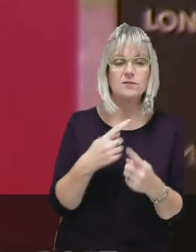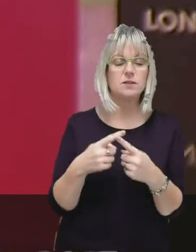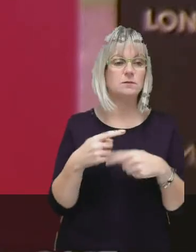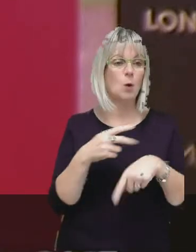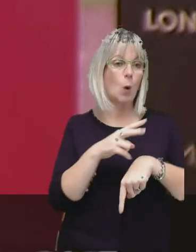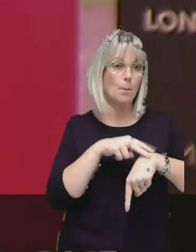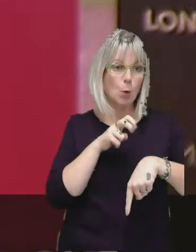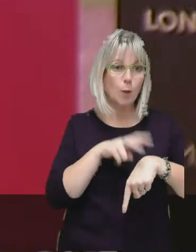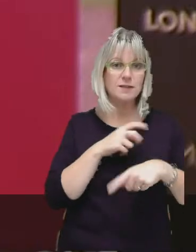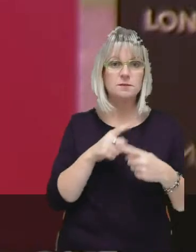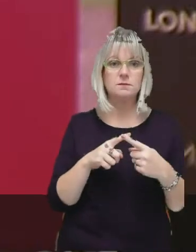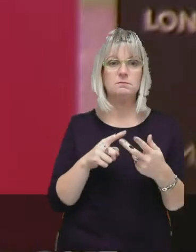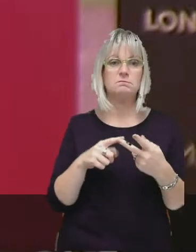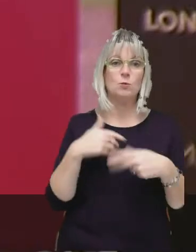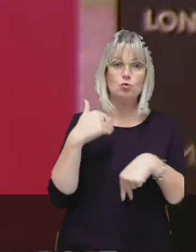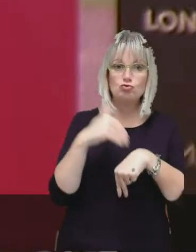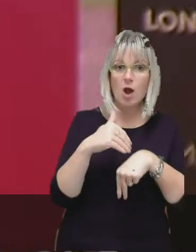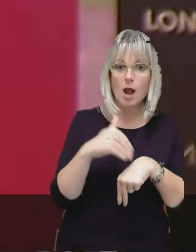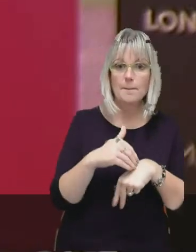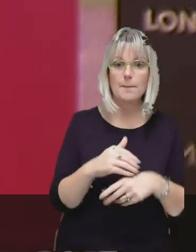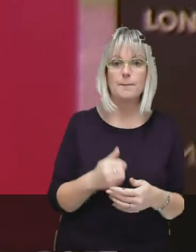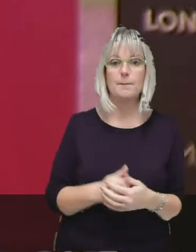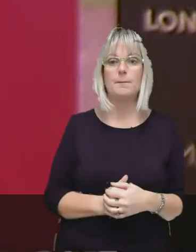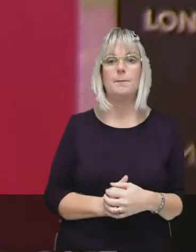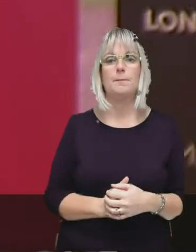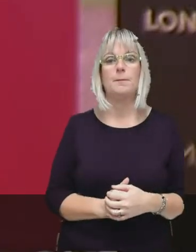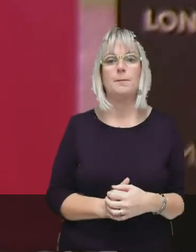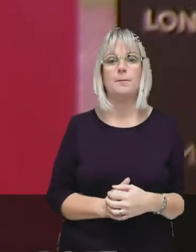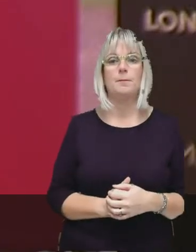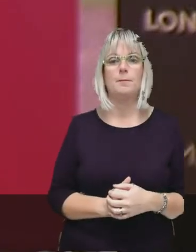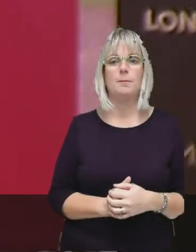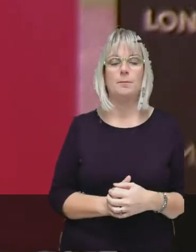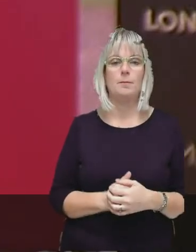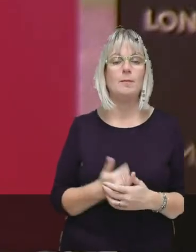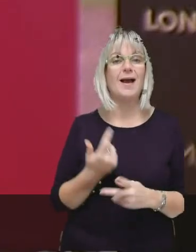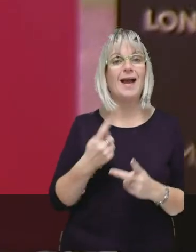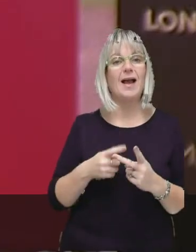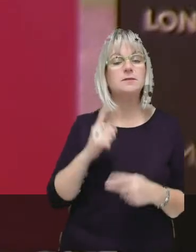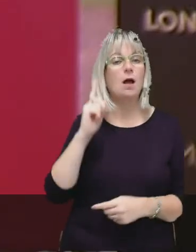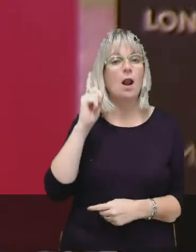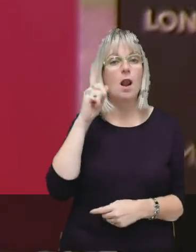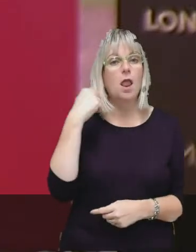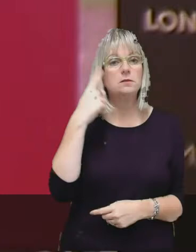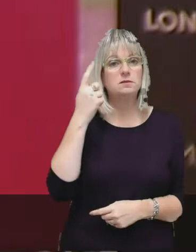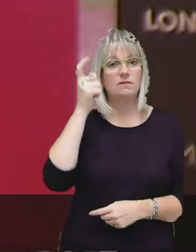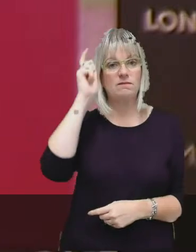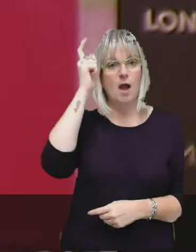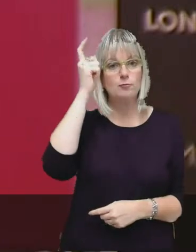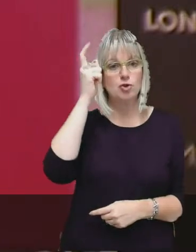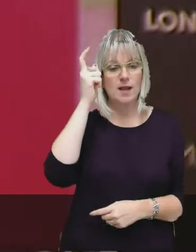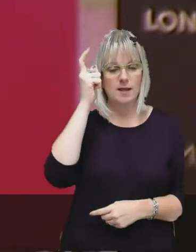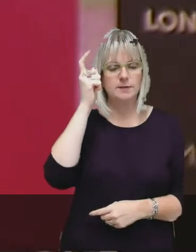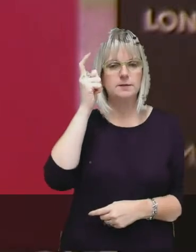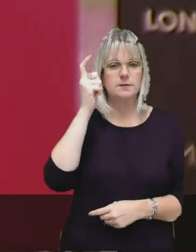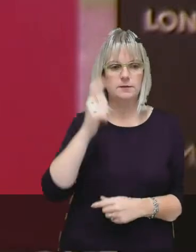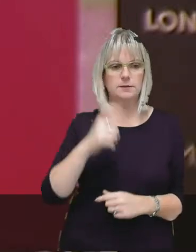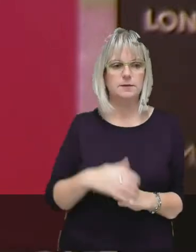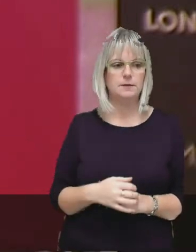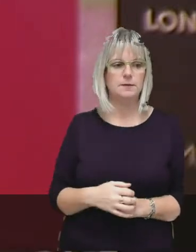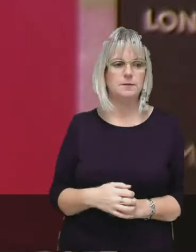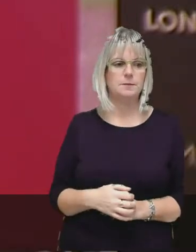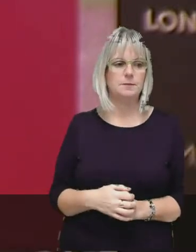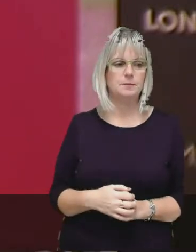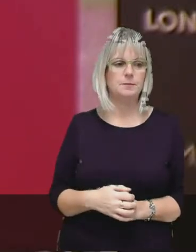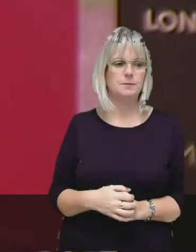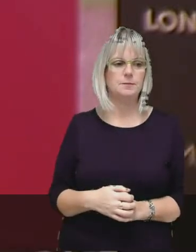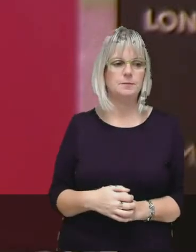COVID safety, and indeed London Fire Brigade. Don't forget for our registered audience members to